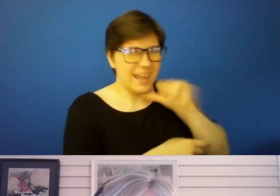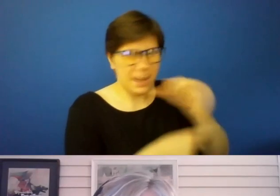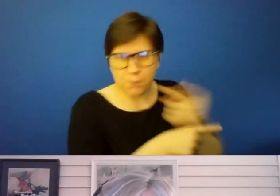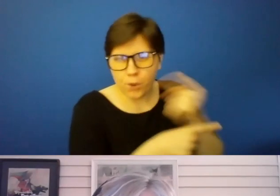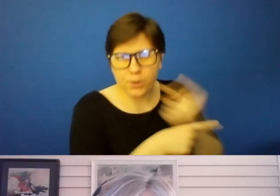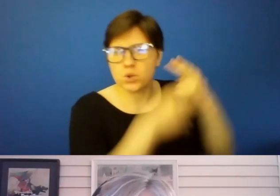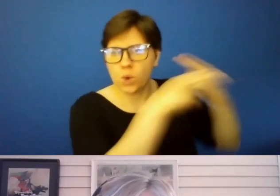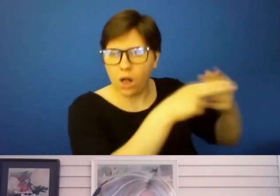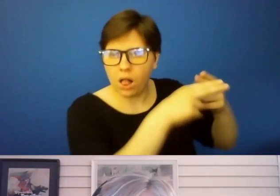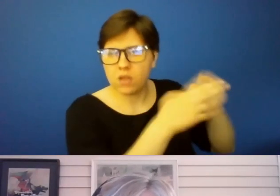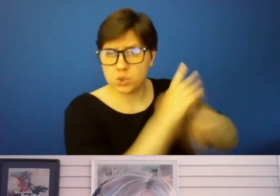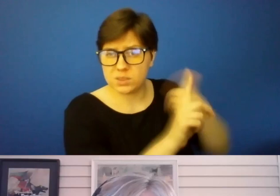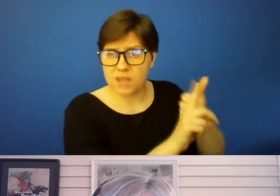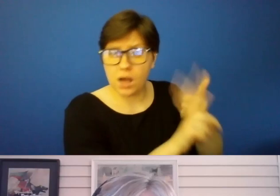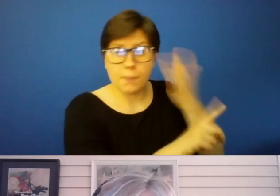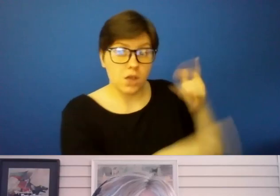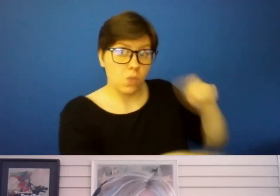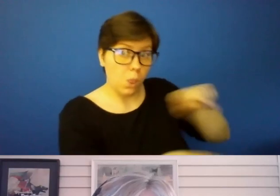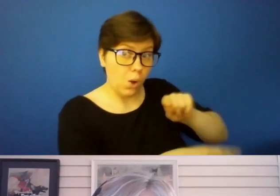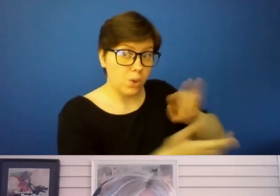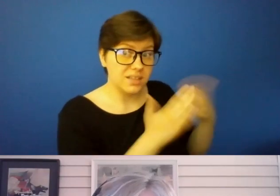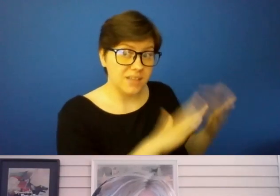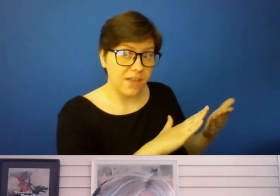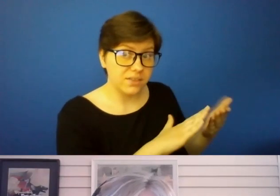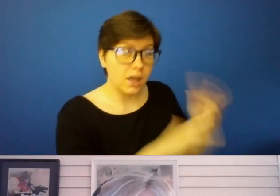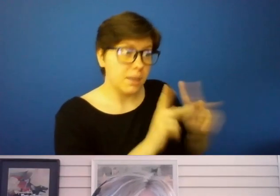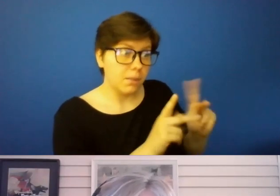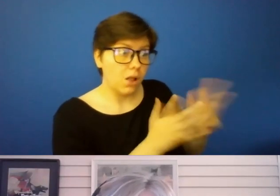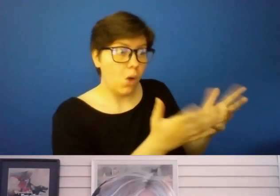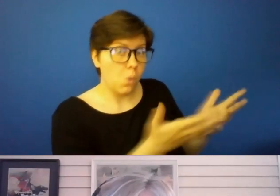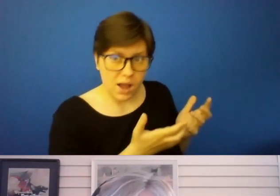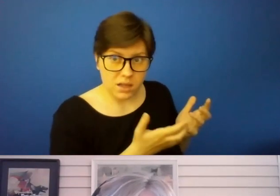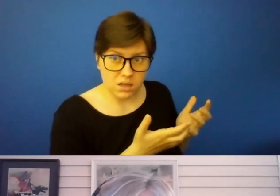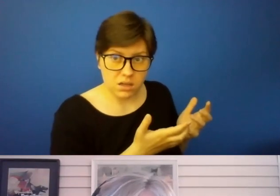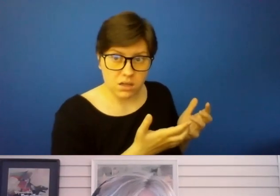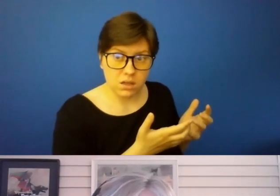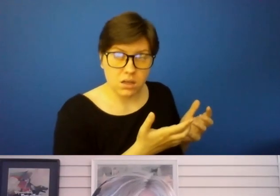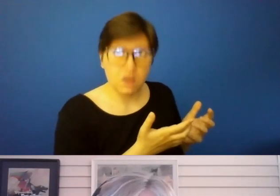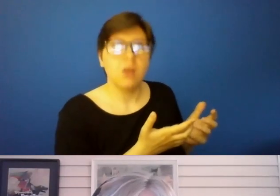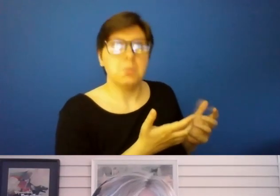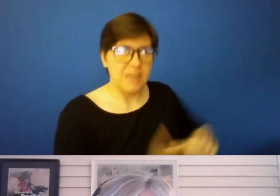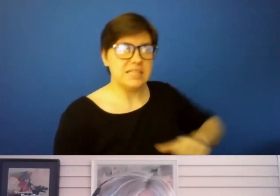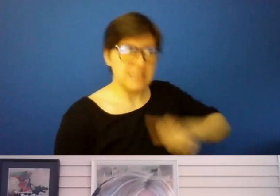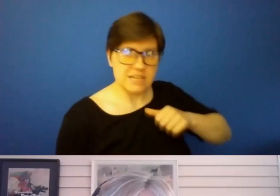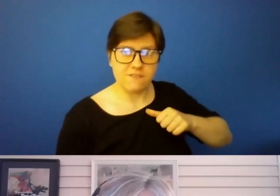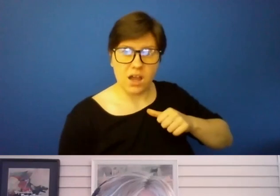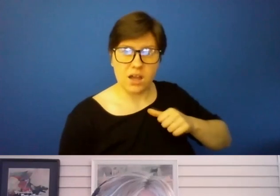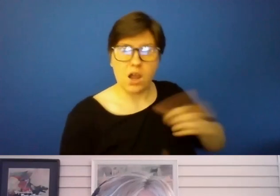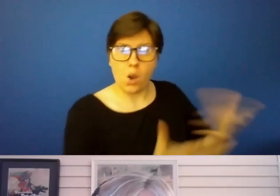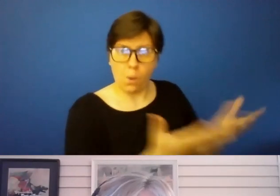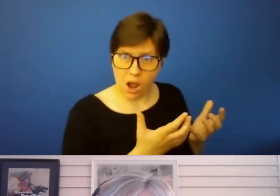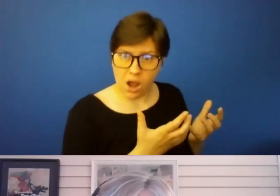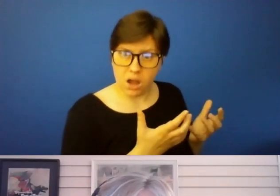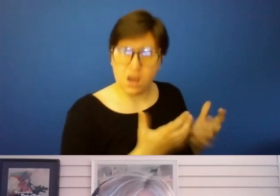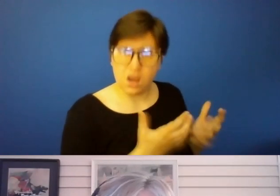because those are deaths that the people that asked for it think are dignified. They wanted those deaths and they